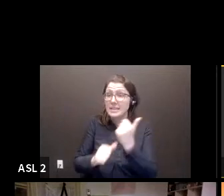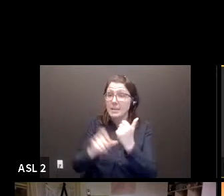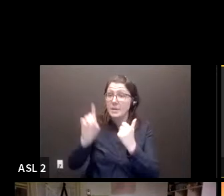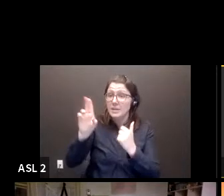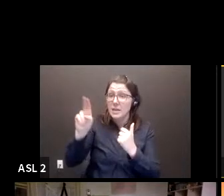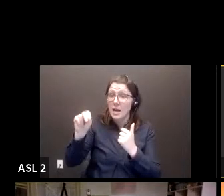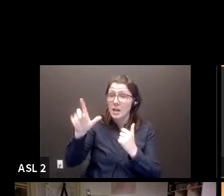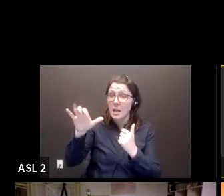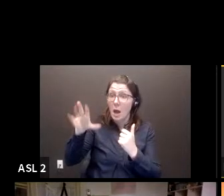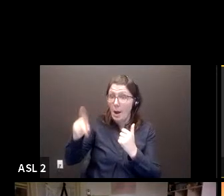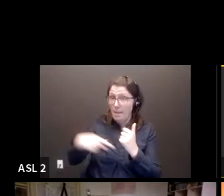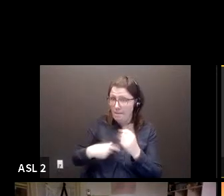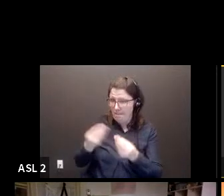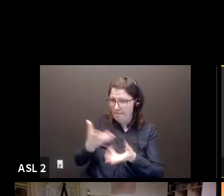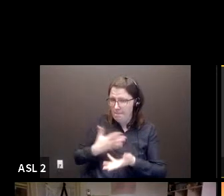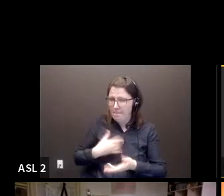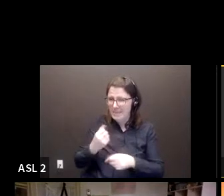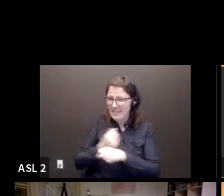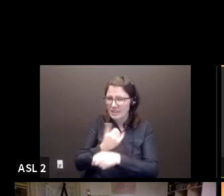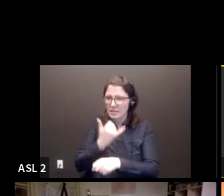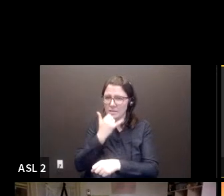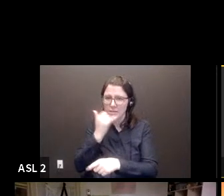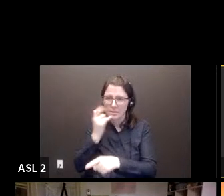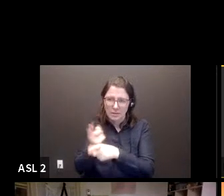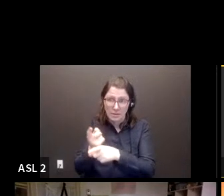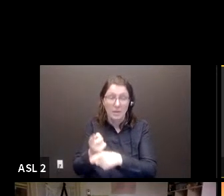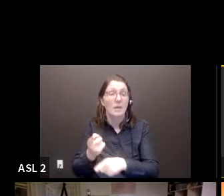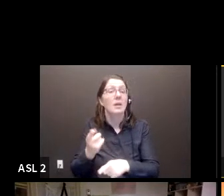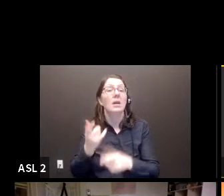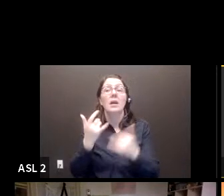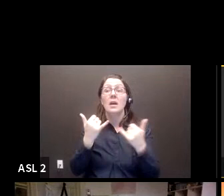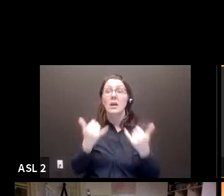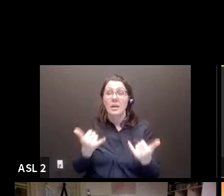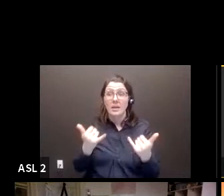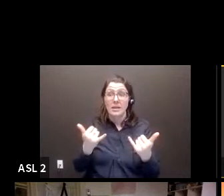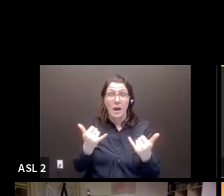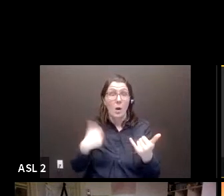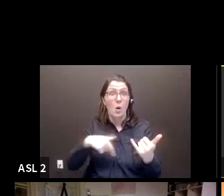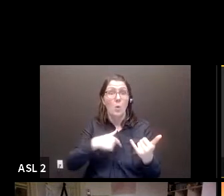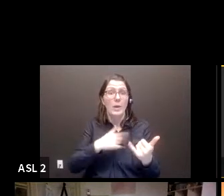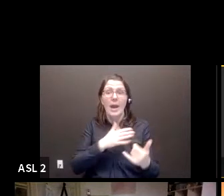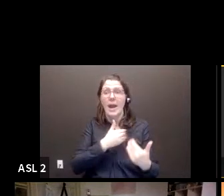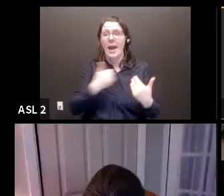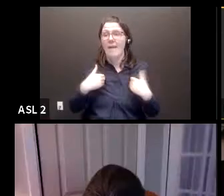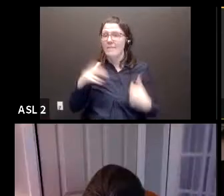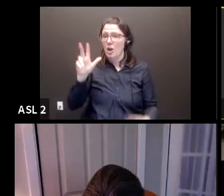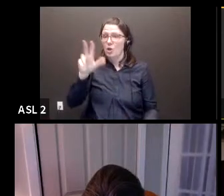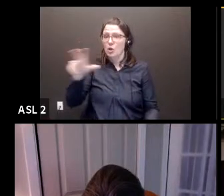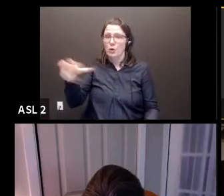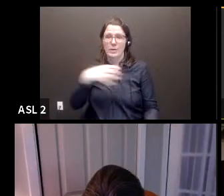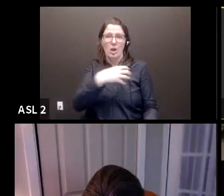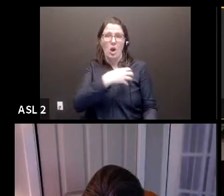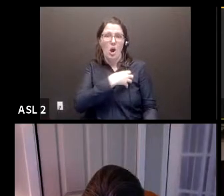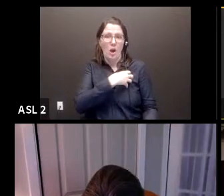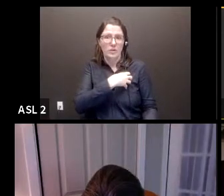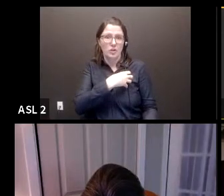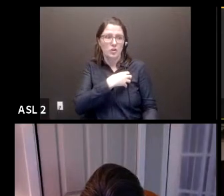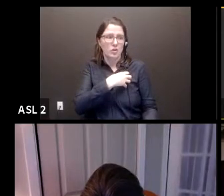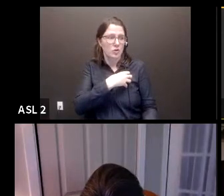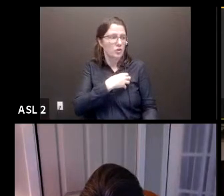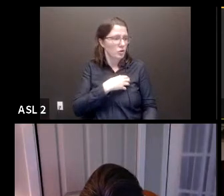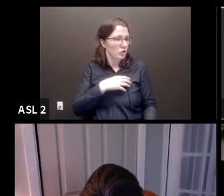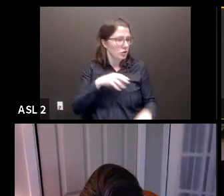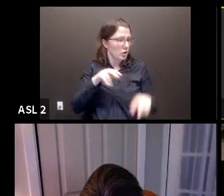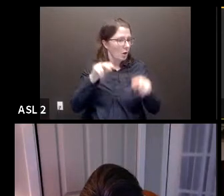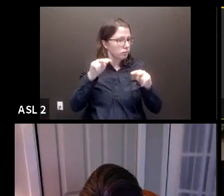right currently our traffic unit is staffed to have 33 officers in there because of our inability to do our hiring last